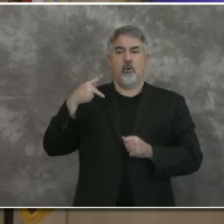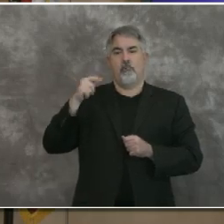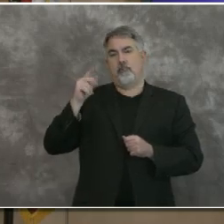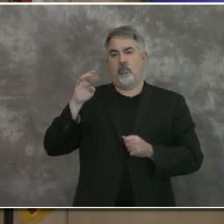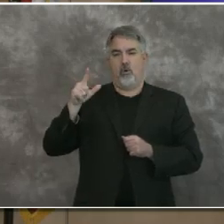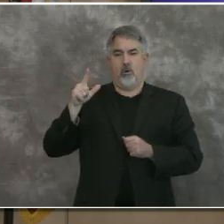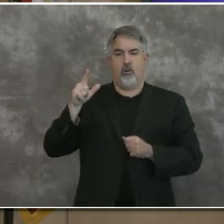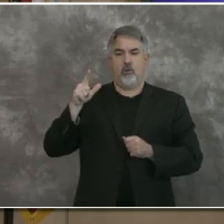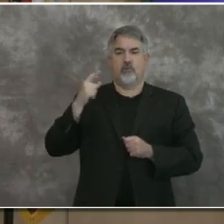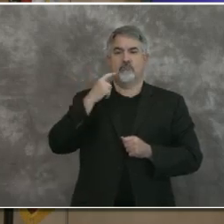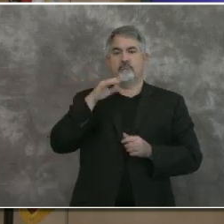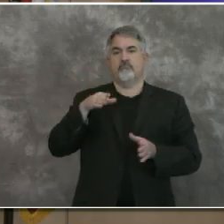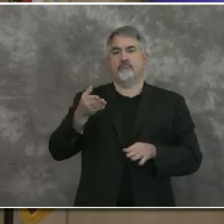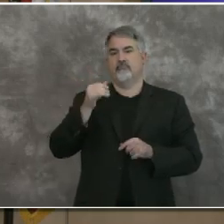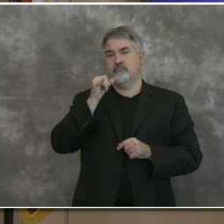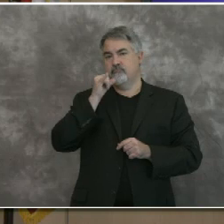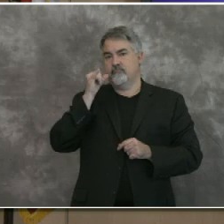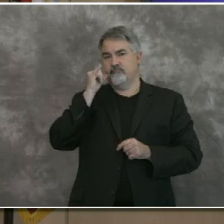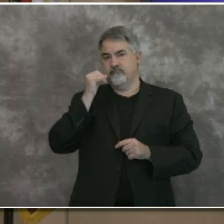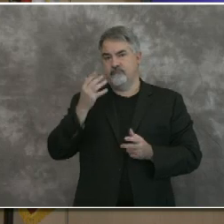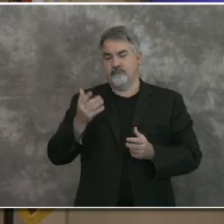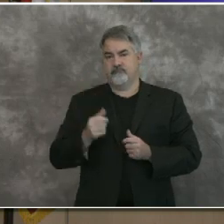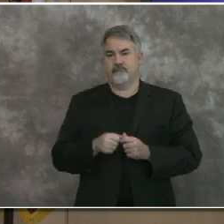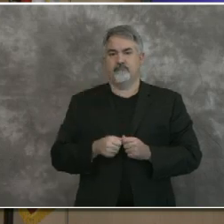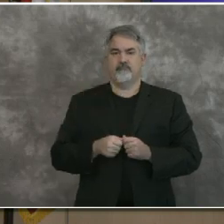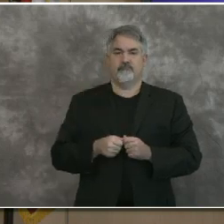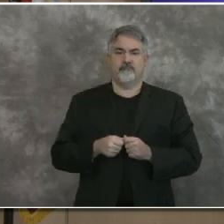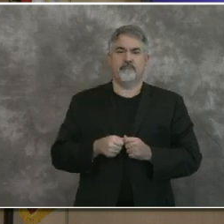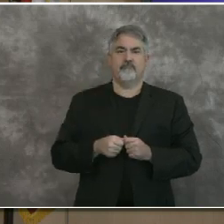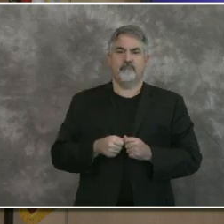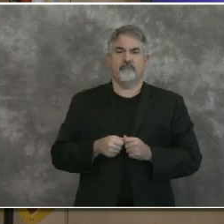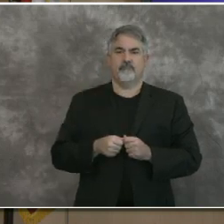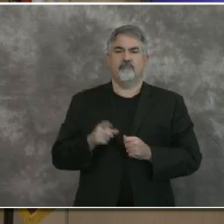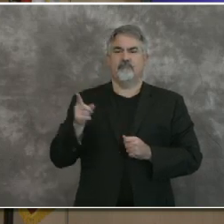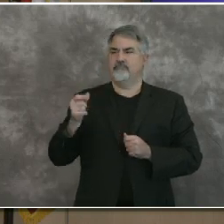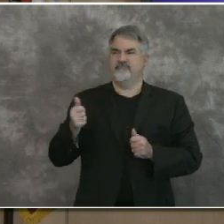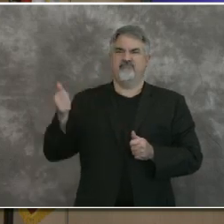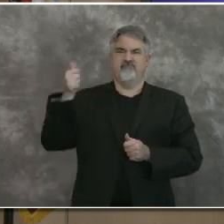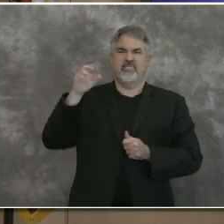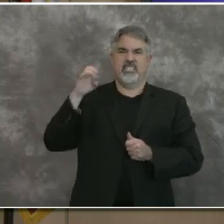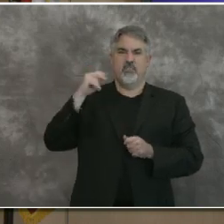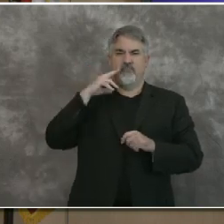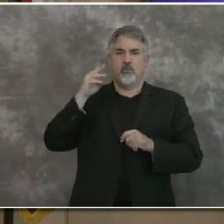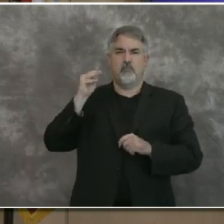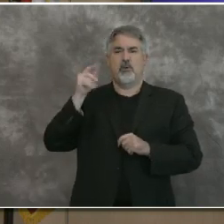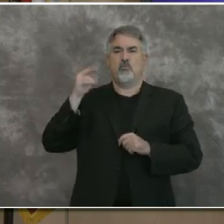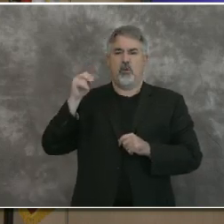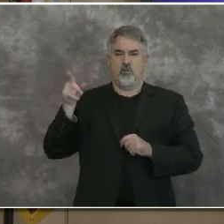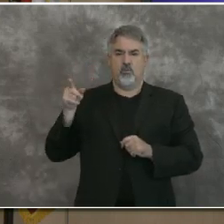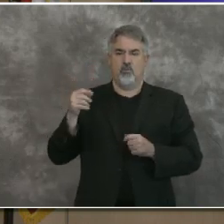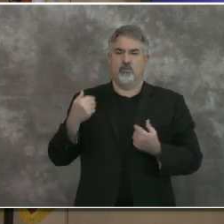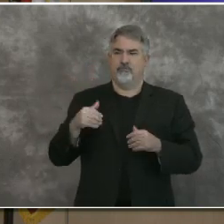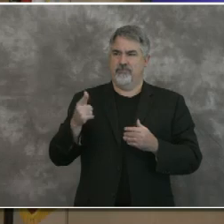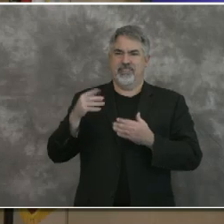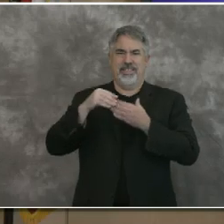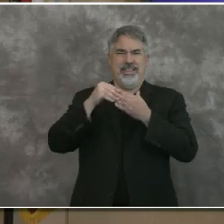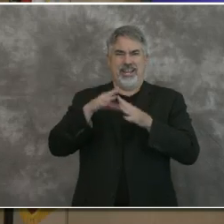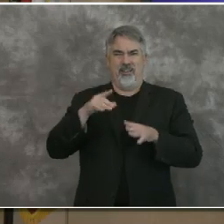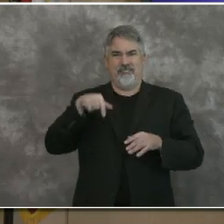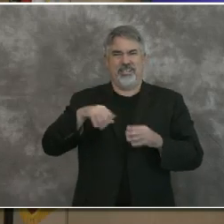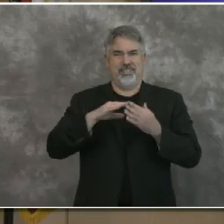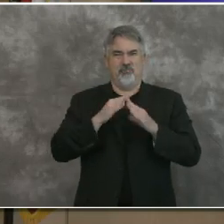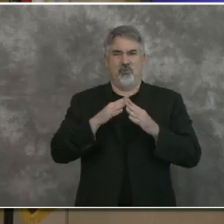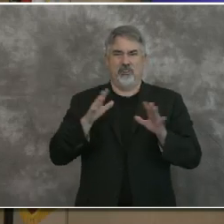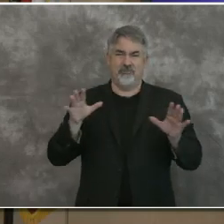was a great leader for our community, a very committed public servant. He ran a great agency, and he was